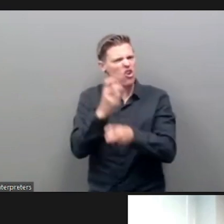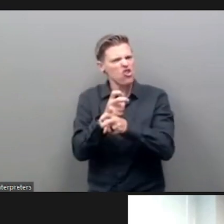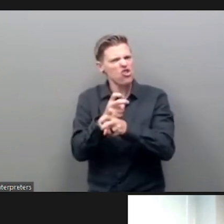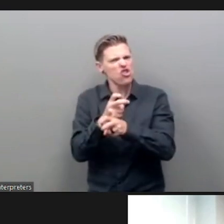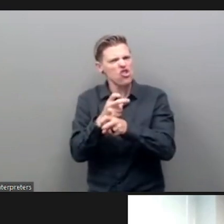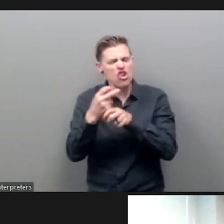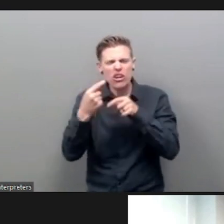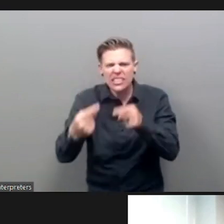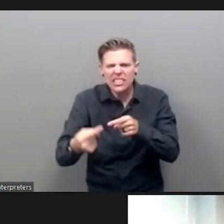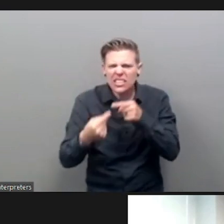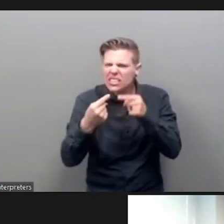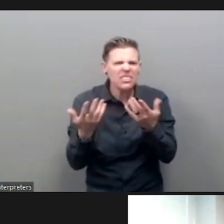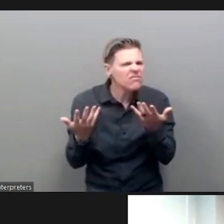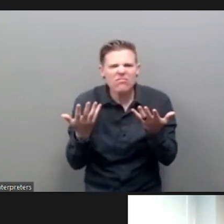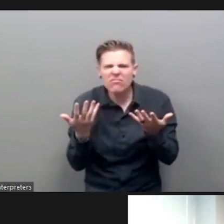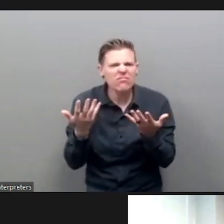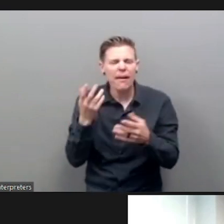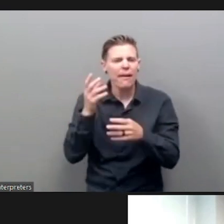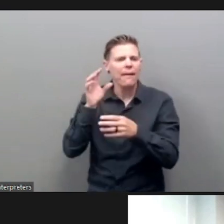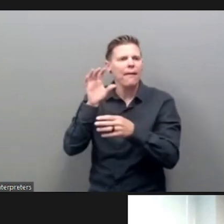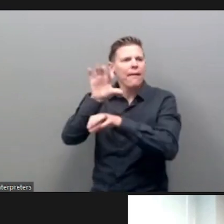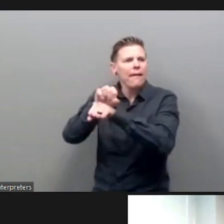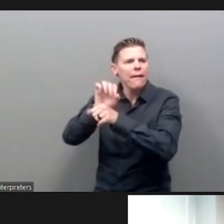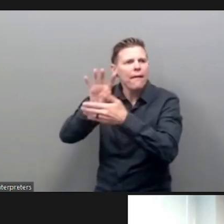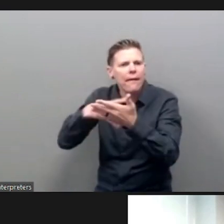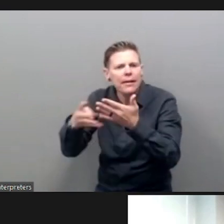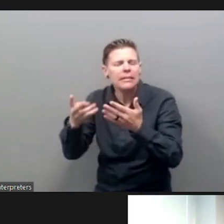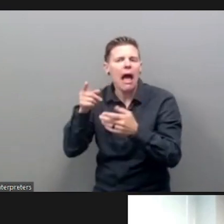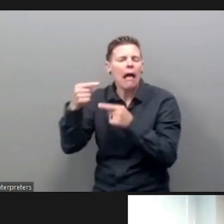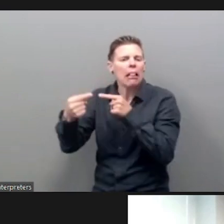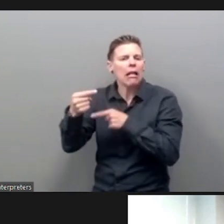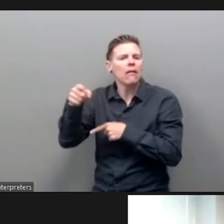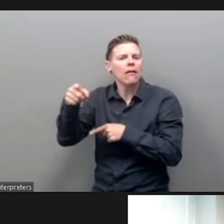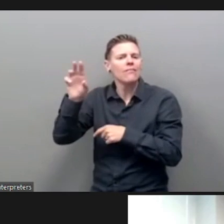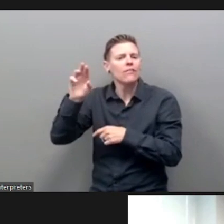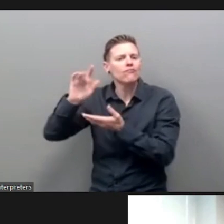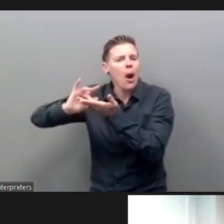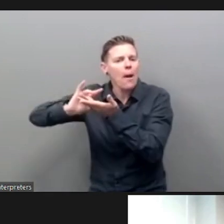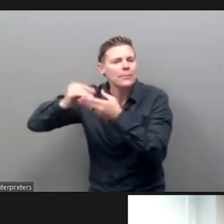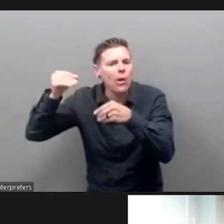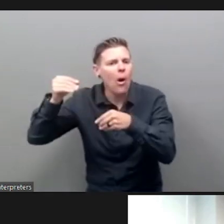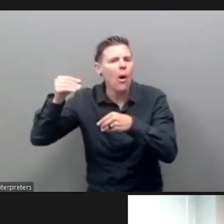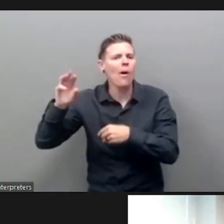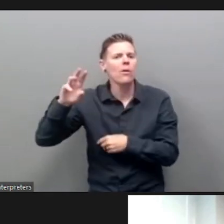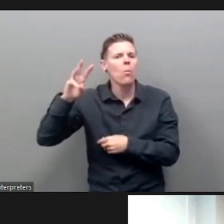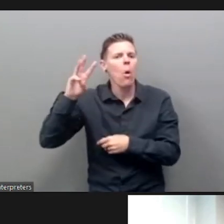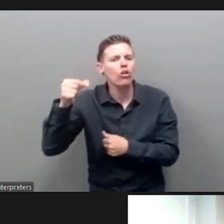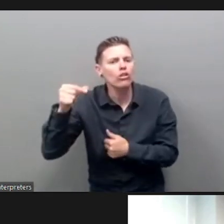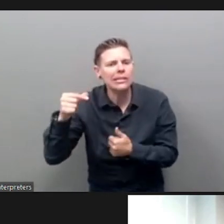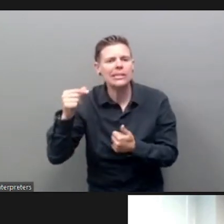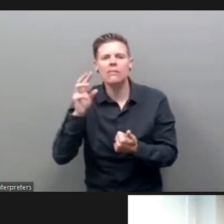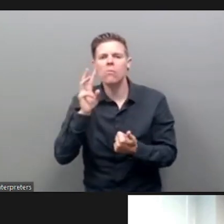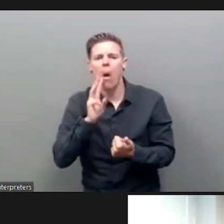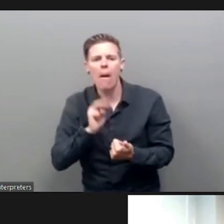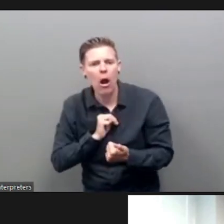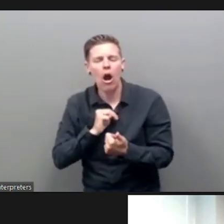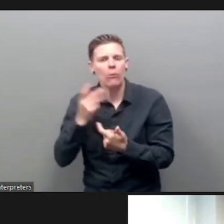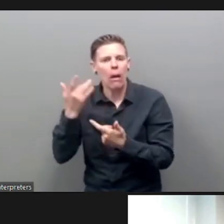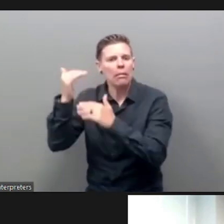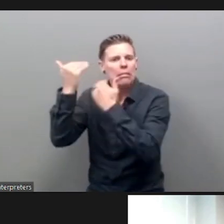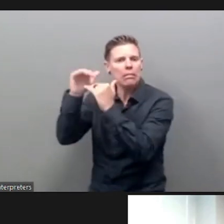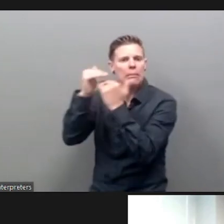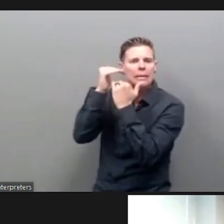local sites, like mostly pharmacies, because pharmacies don't have as much capacity. Remember back